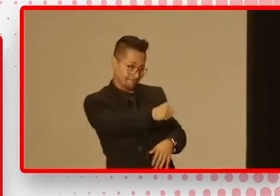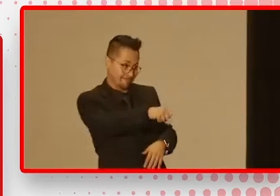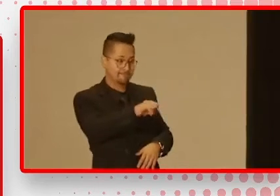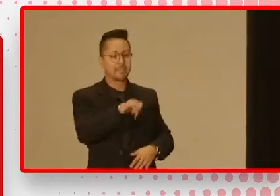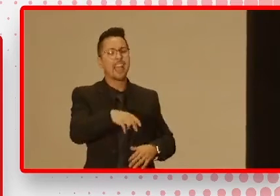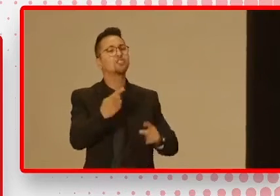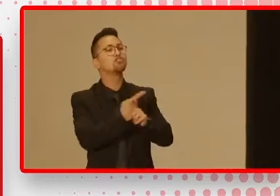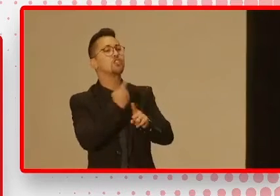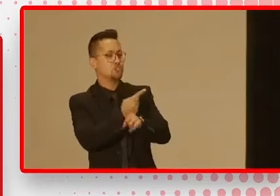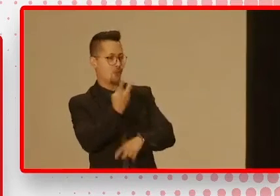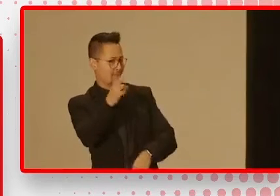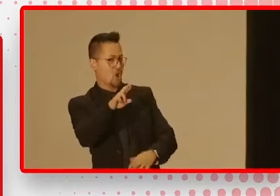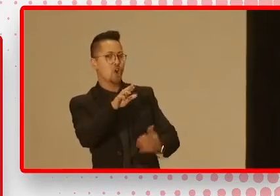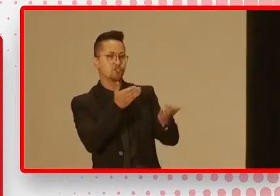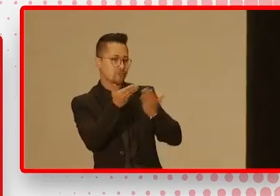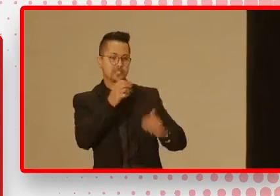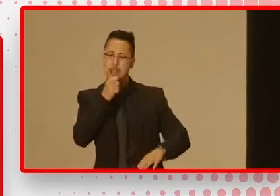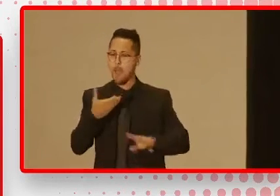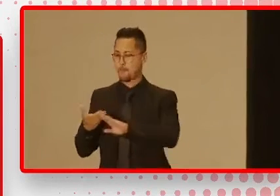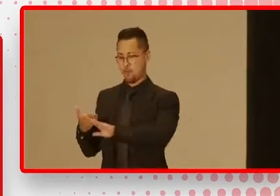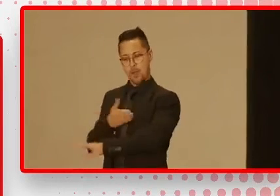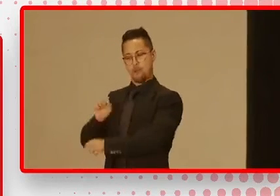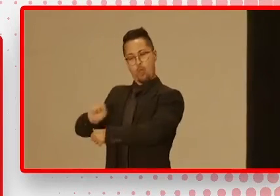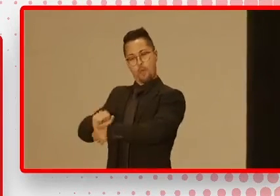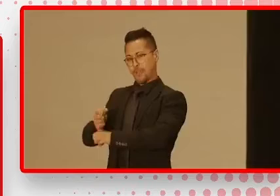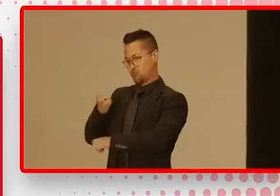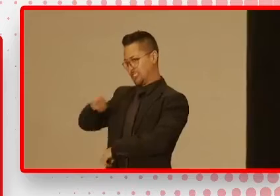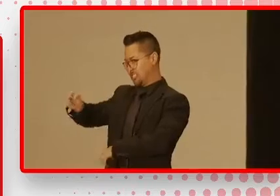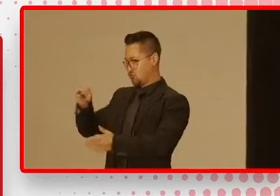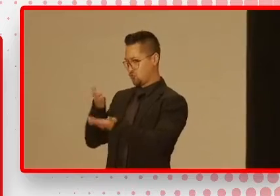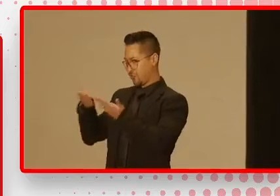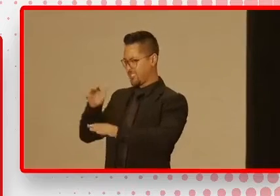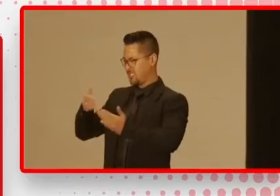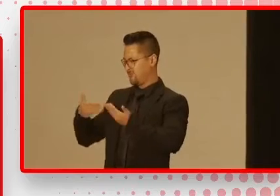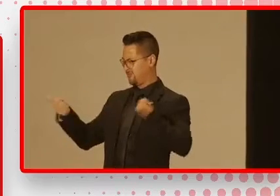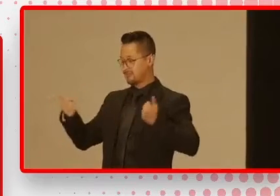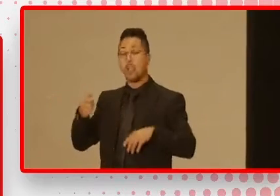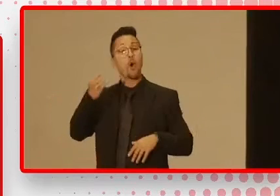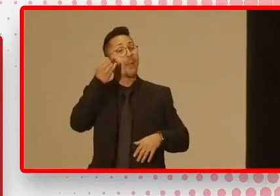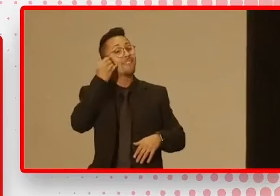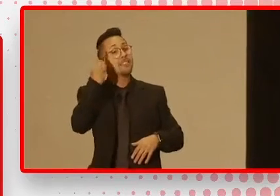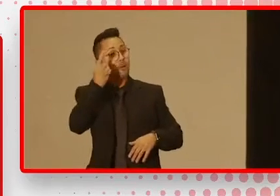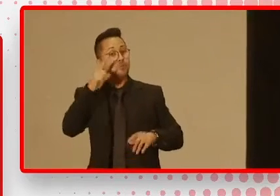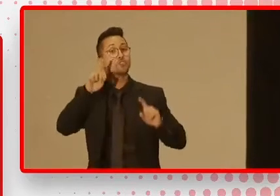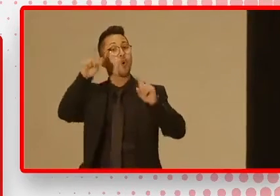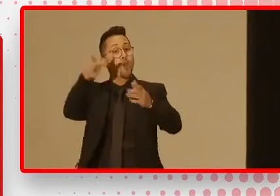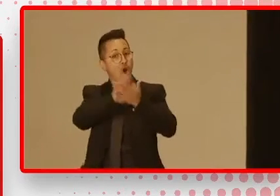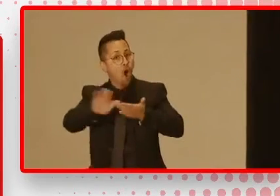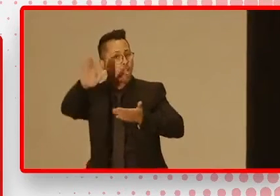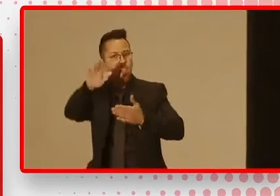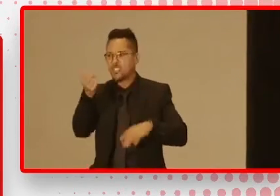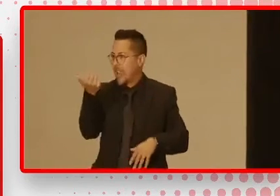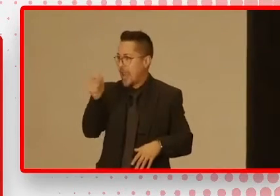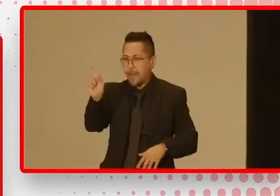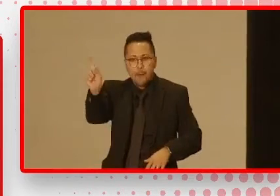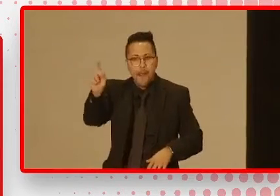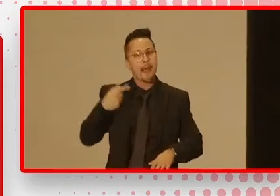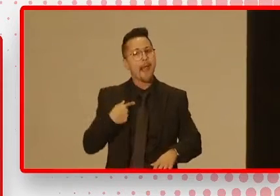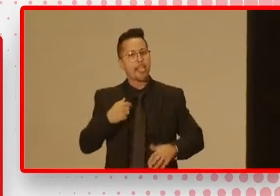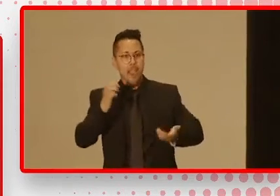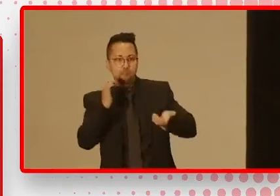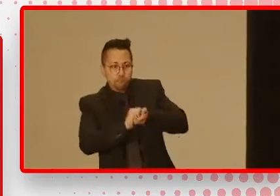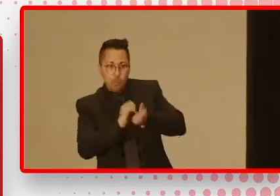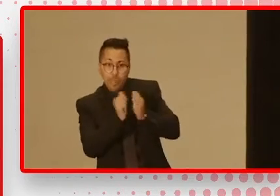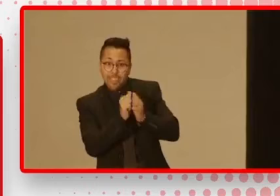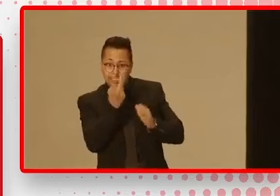traditional VR services, not the pre-employment transition services. So if someone is attending college anywhere and they are working with VR,